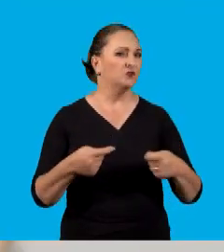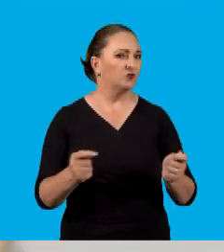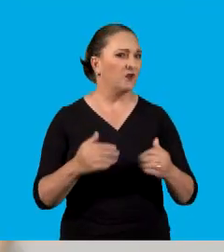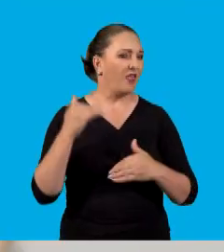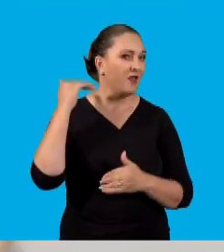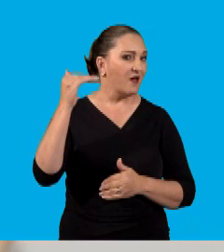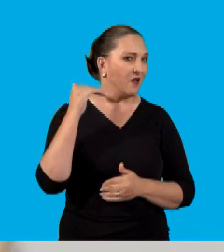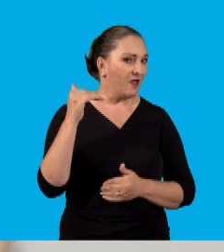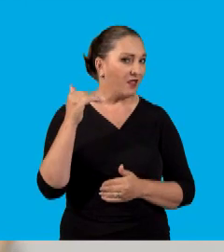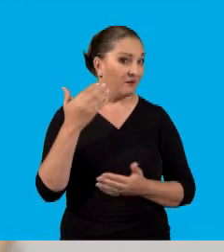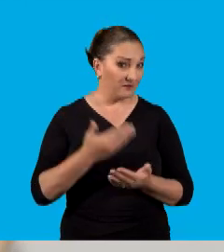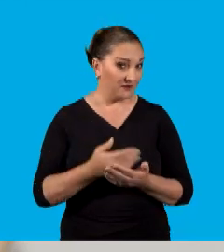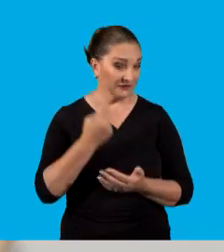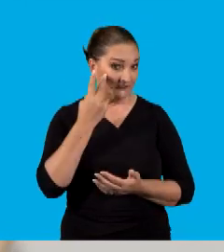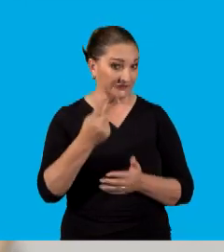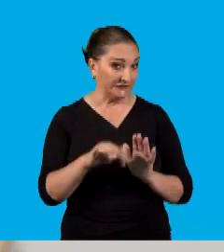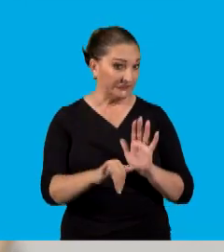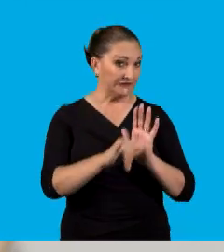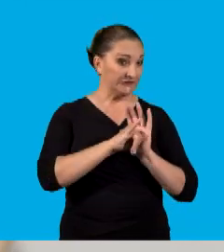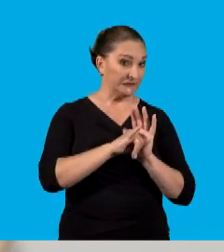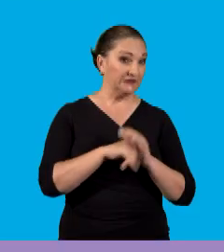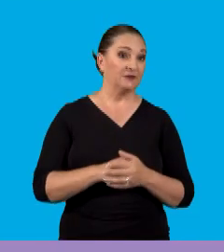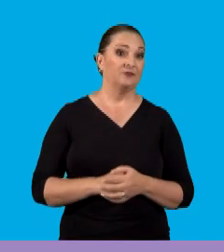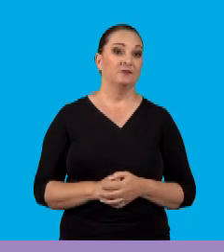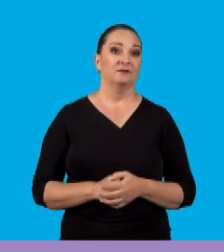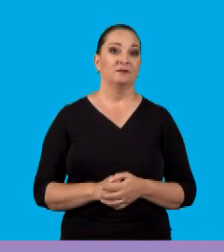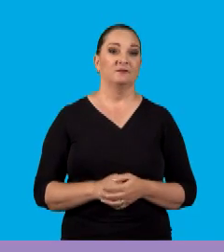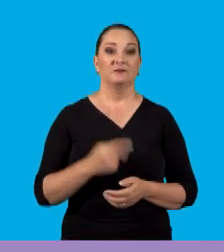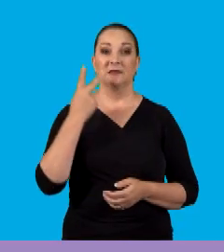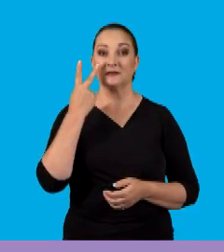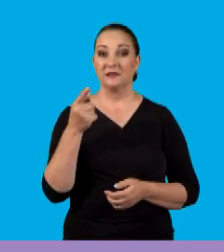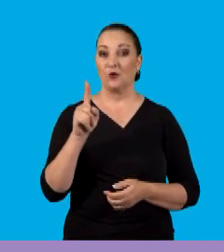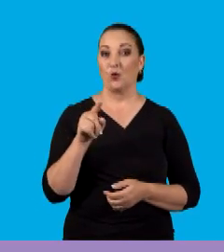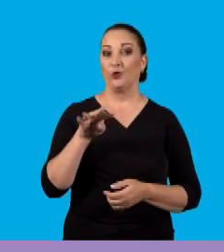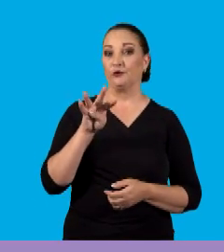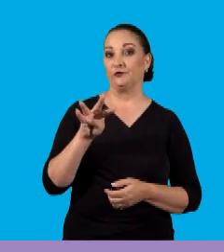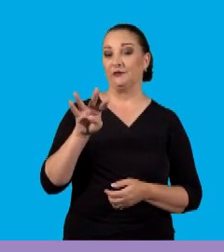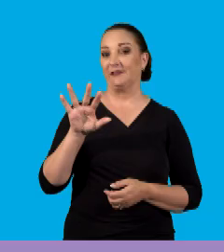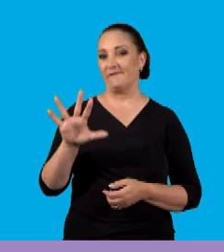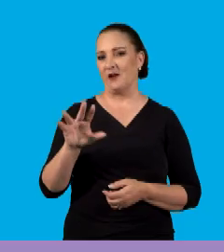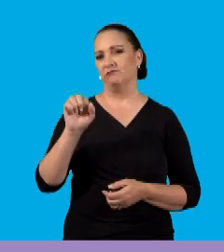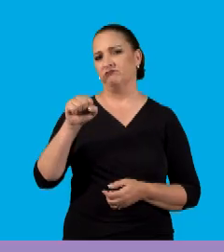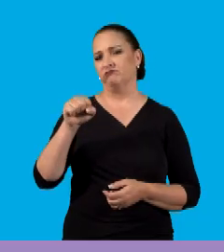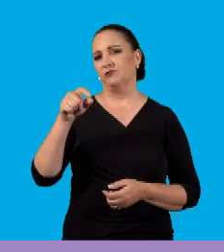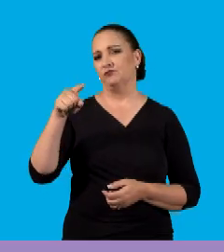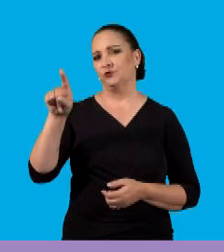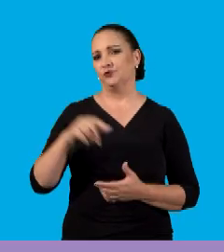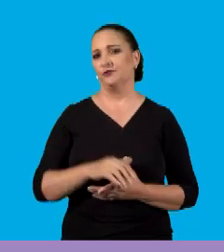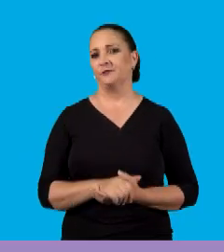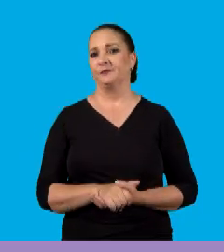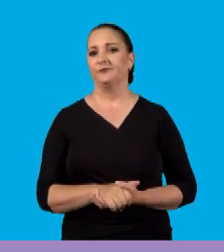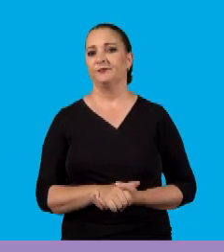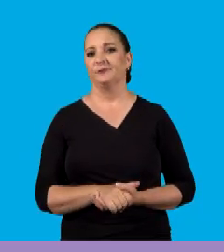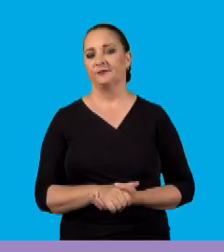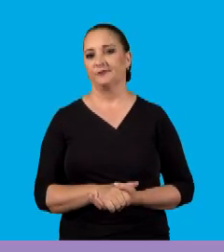here, can we identify the highest number? If you are thinking of 45, then you are absolutely correct, because we can